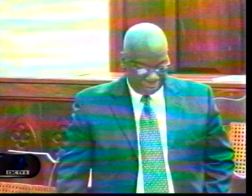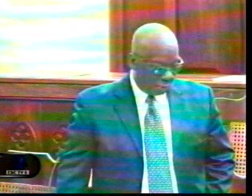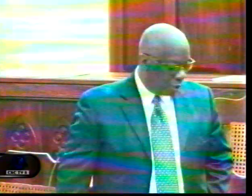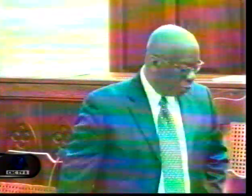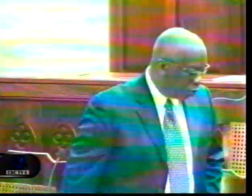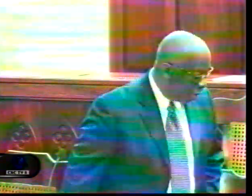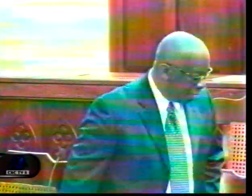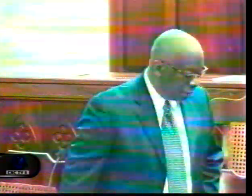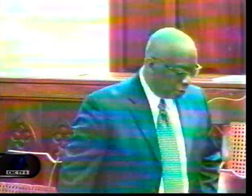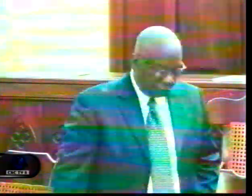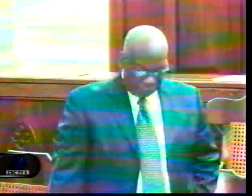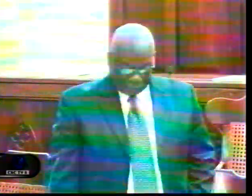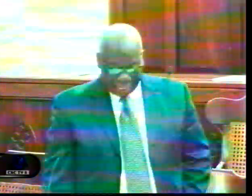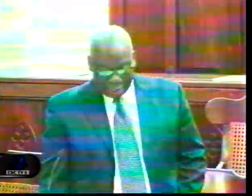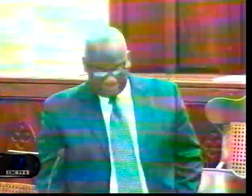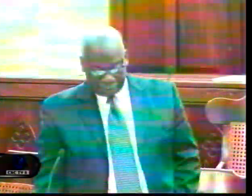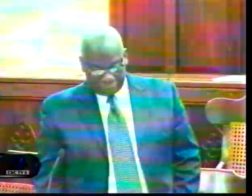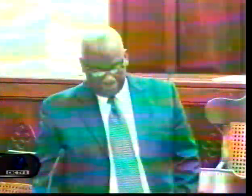what do you call it?